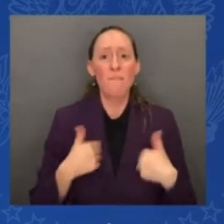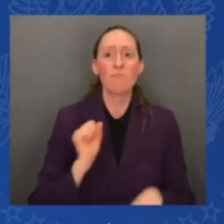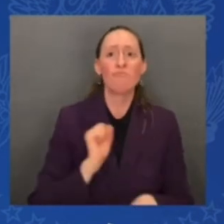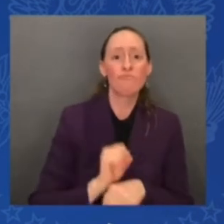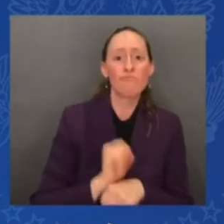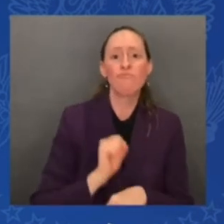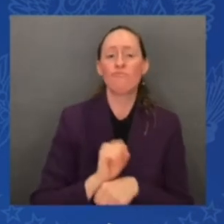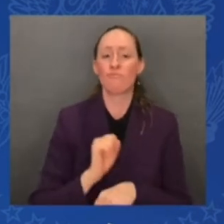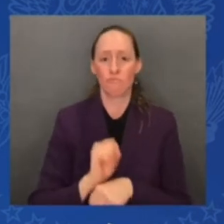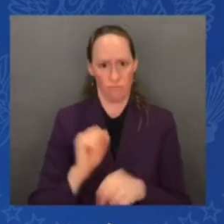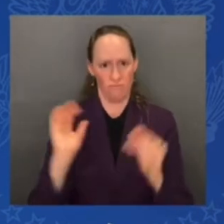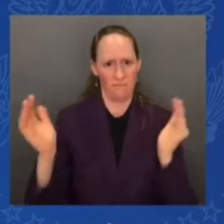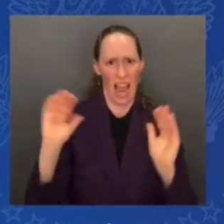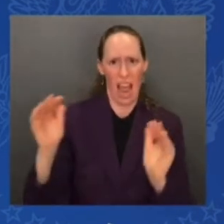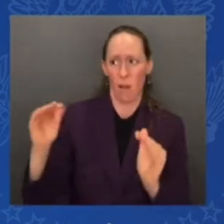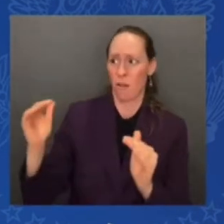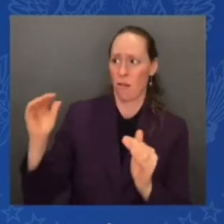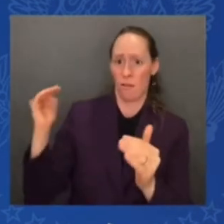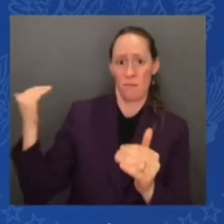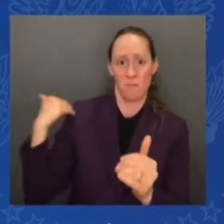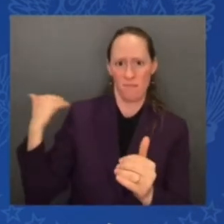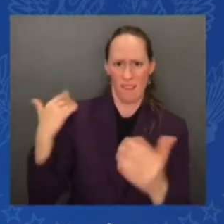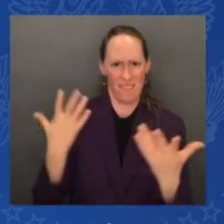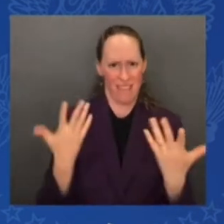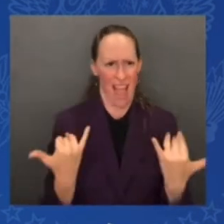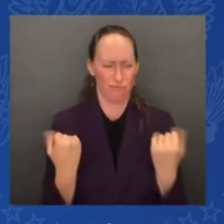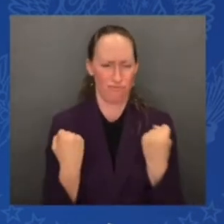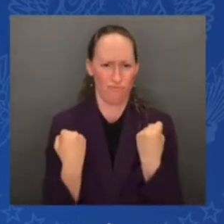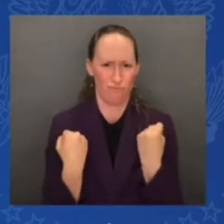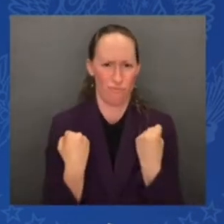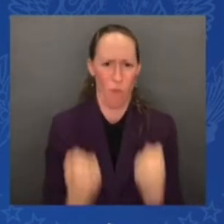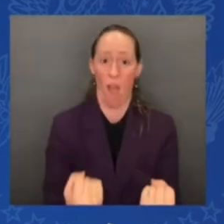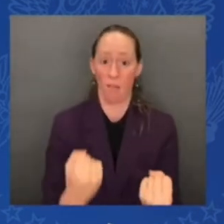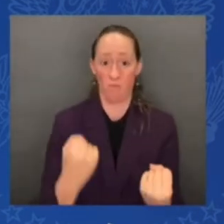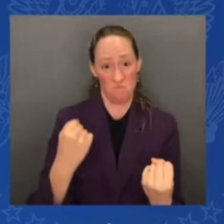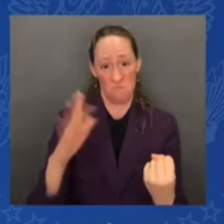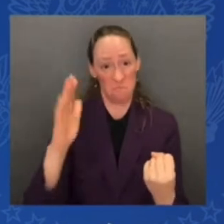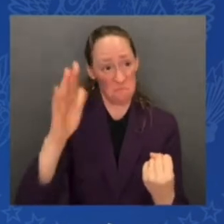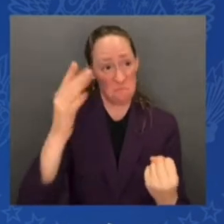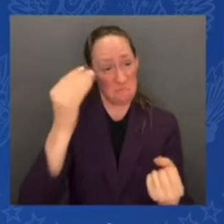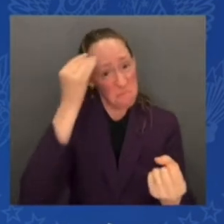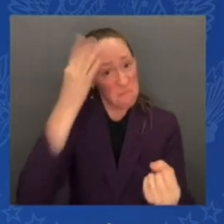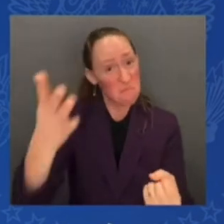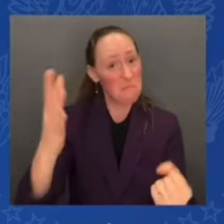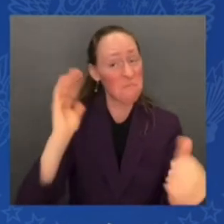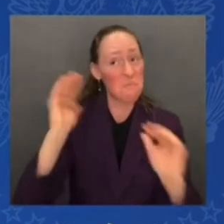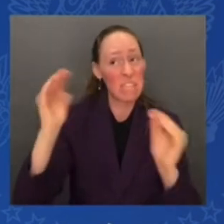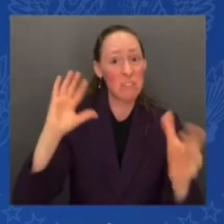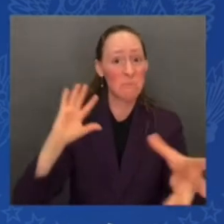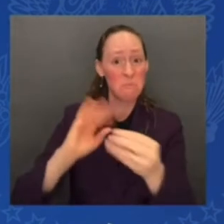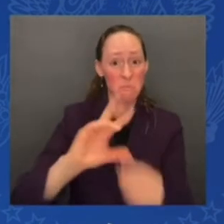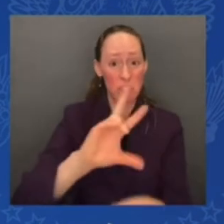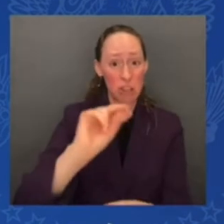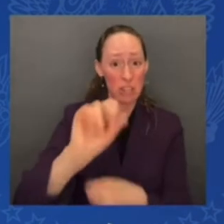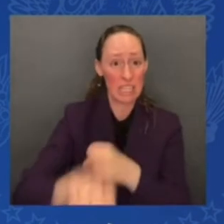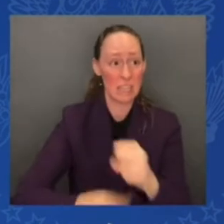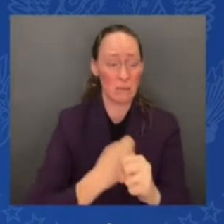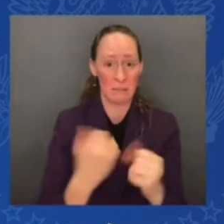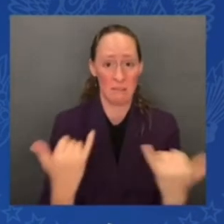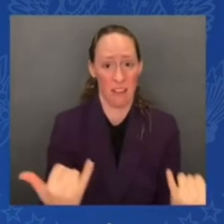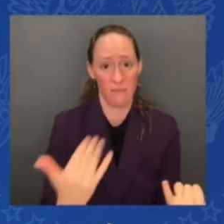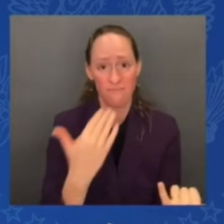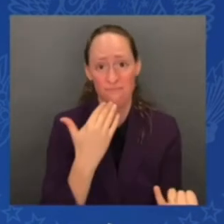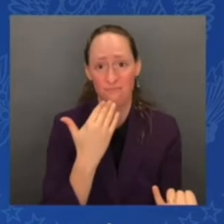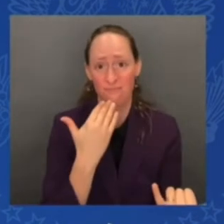the share of working age Americans with jobs is as high as it's been in 20 years. That's never happened under my predecessor. So where